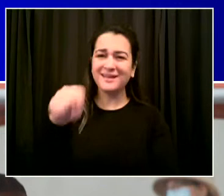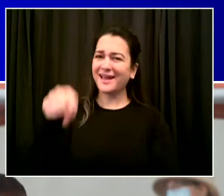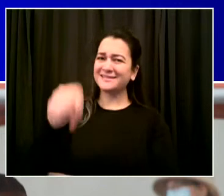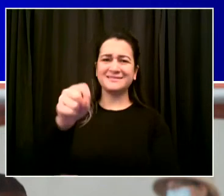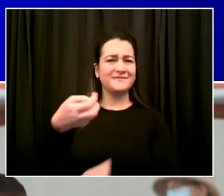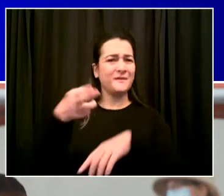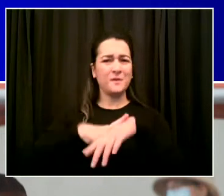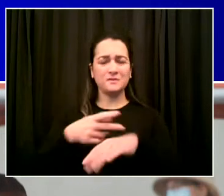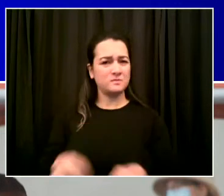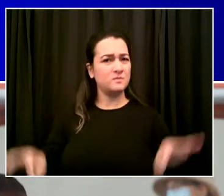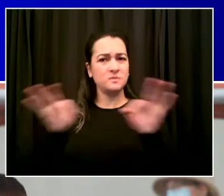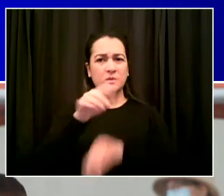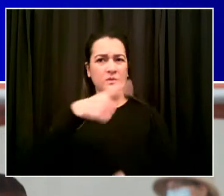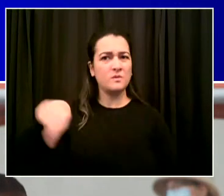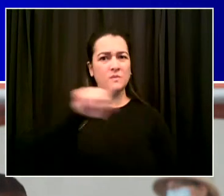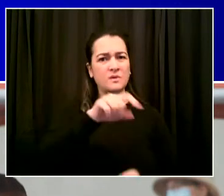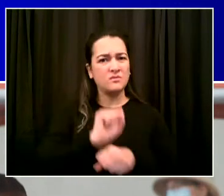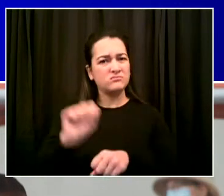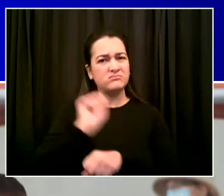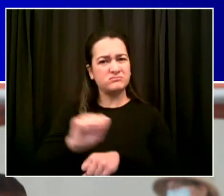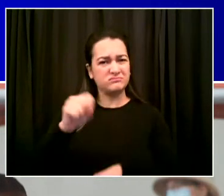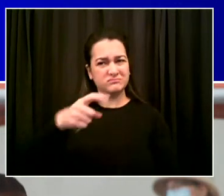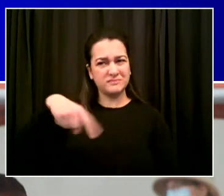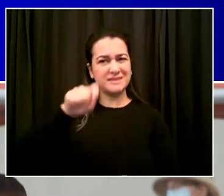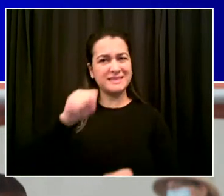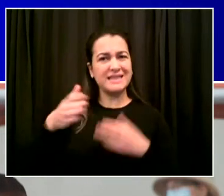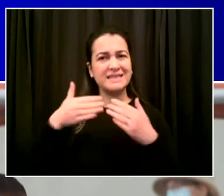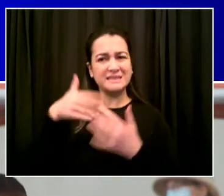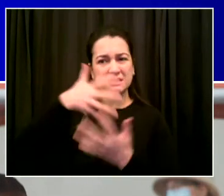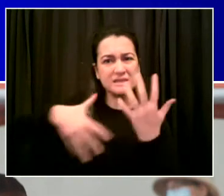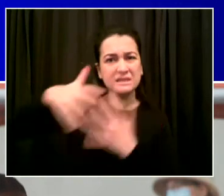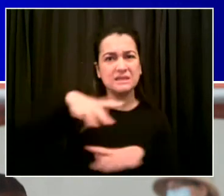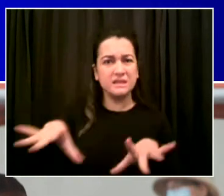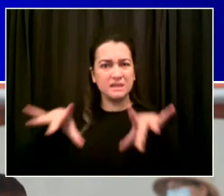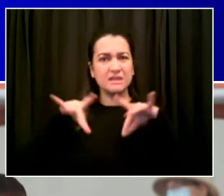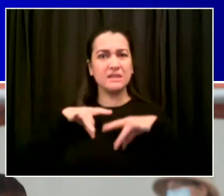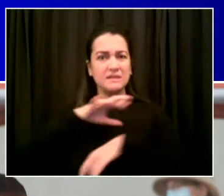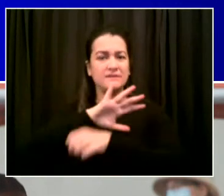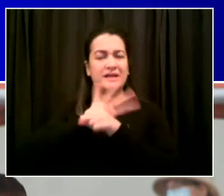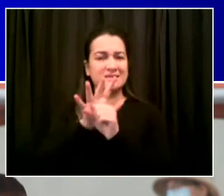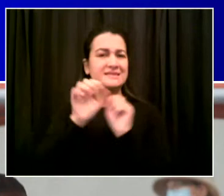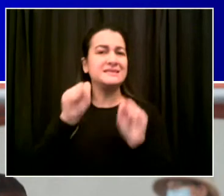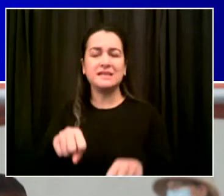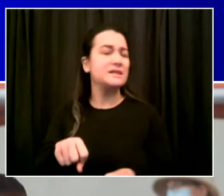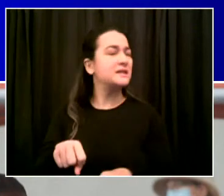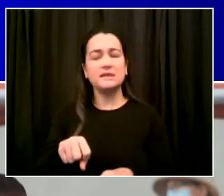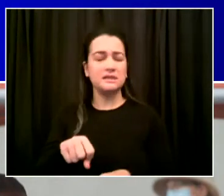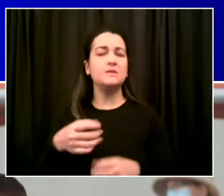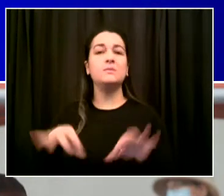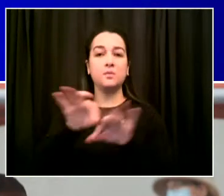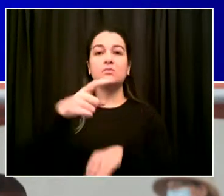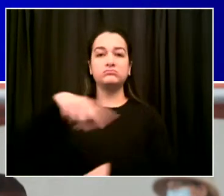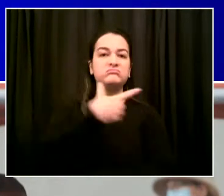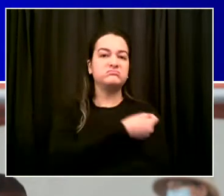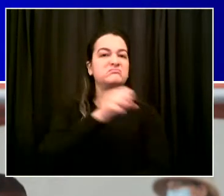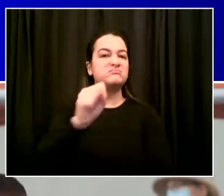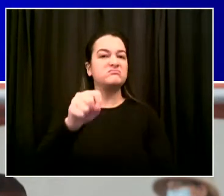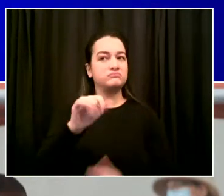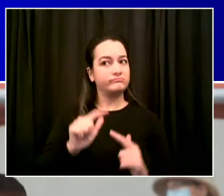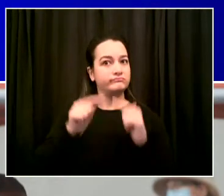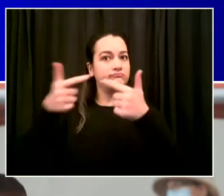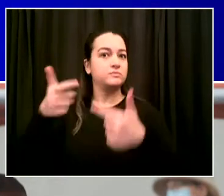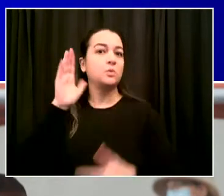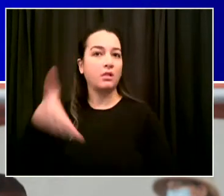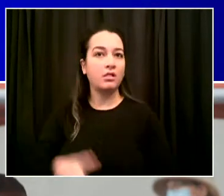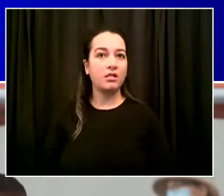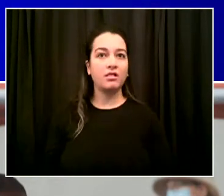chance to get appointments with so many other people trying to get appointments. But the important point is they have a right to be vaccinated. As we add supply,